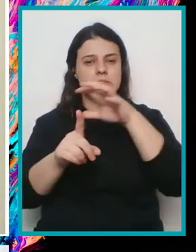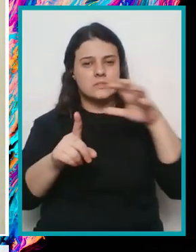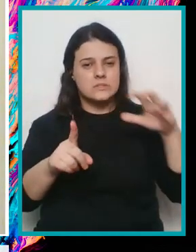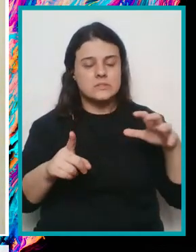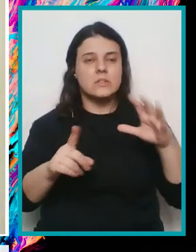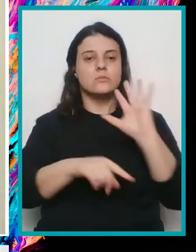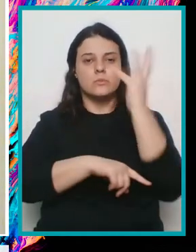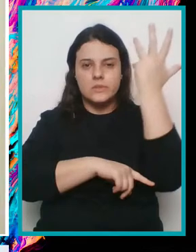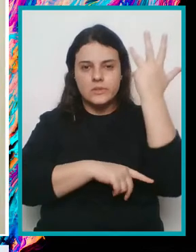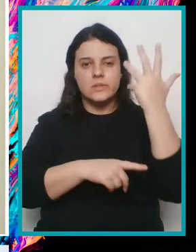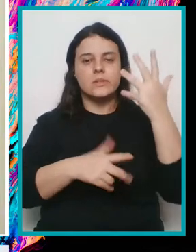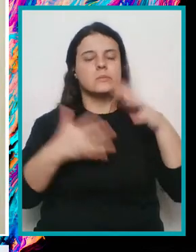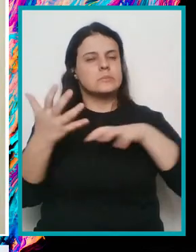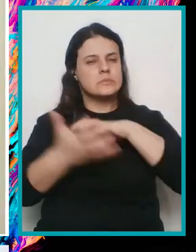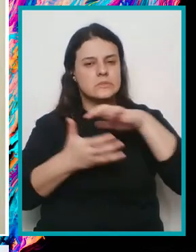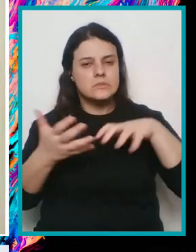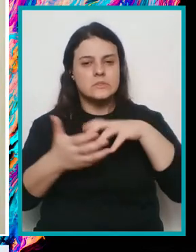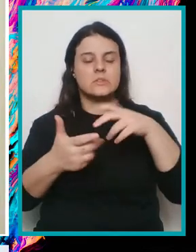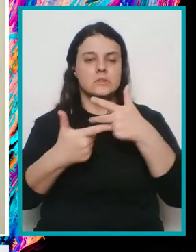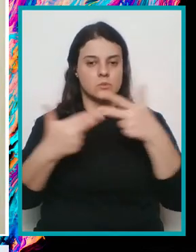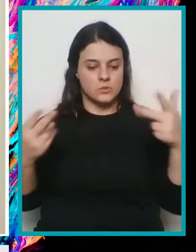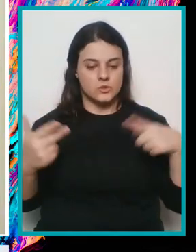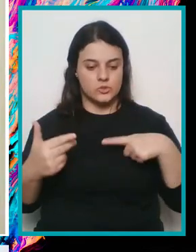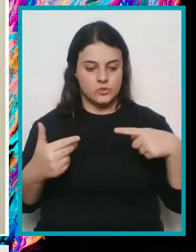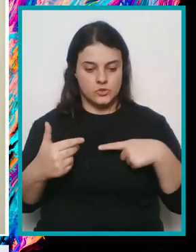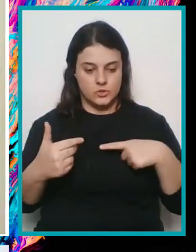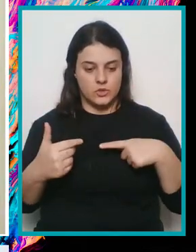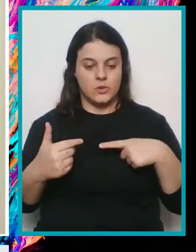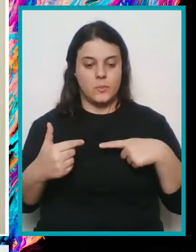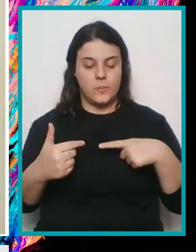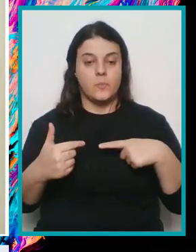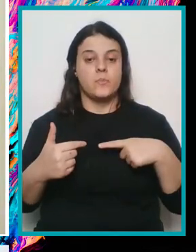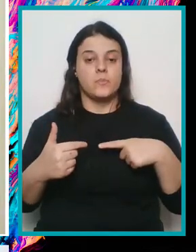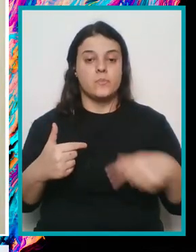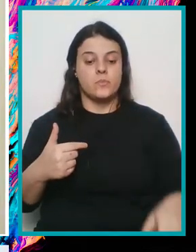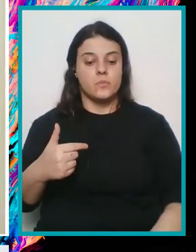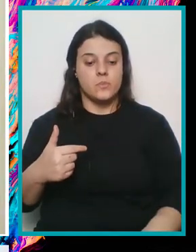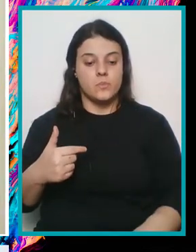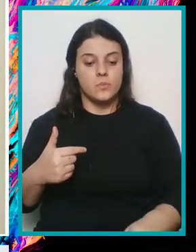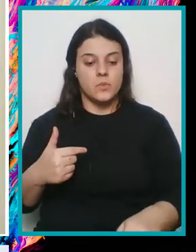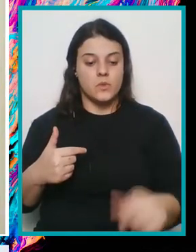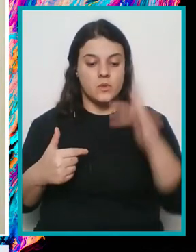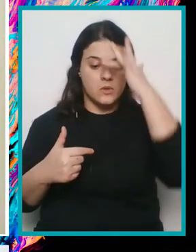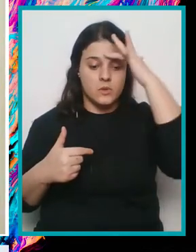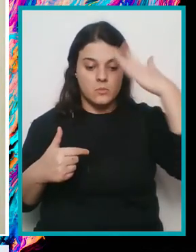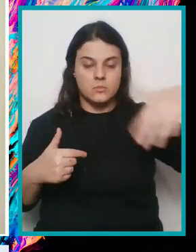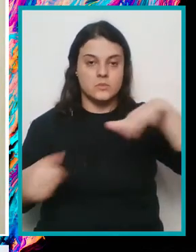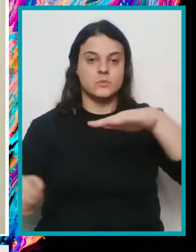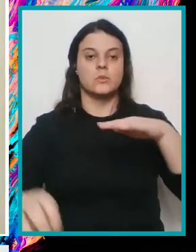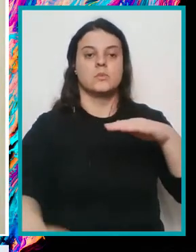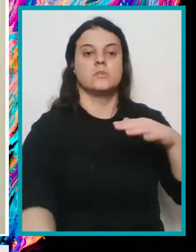climate crisis had caused on the lives of the people in my country.